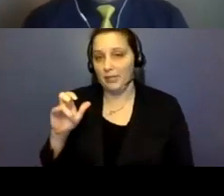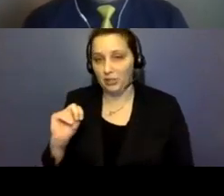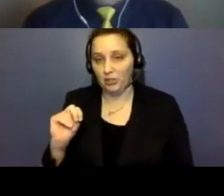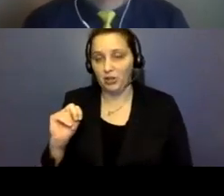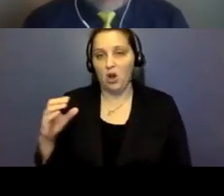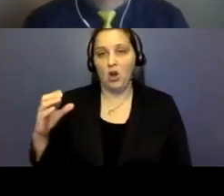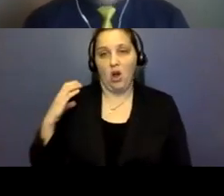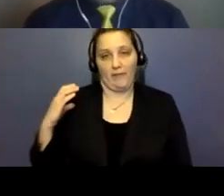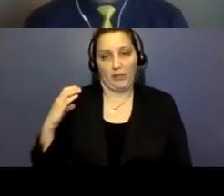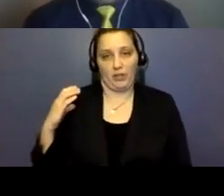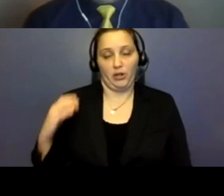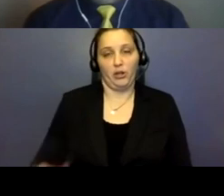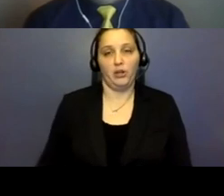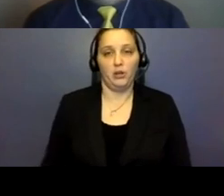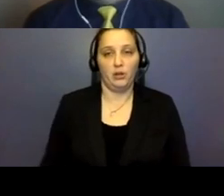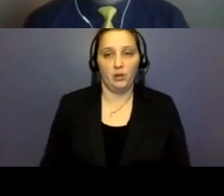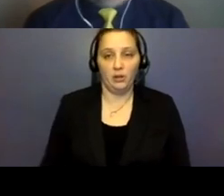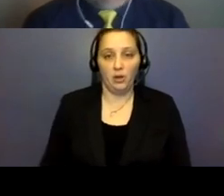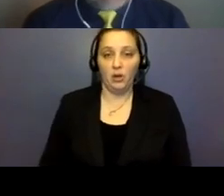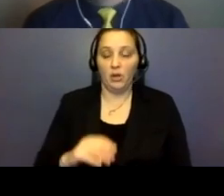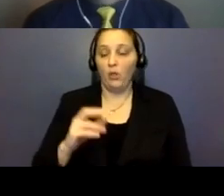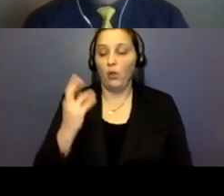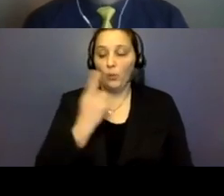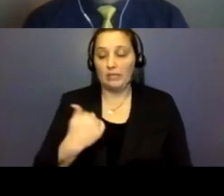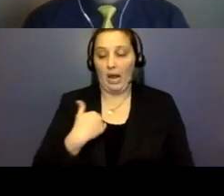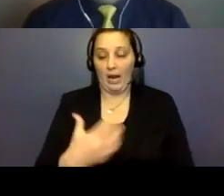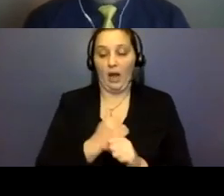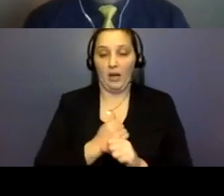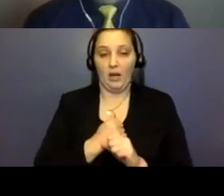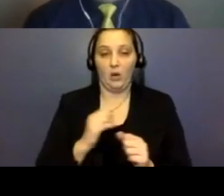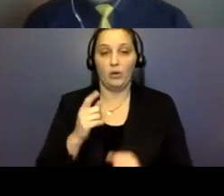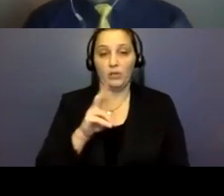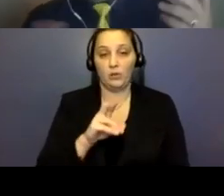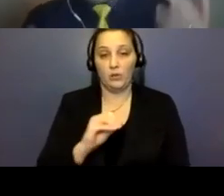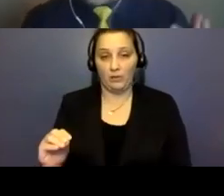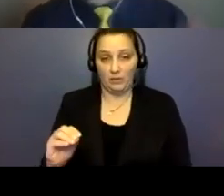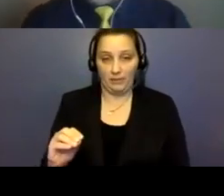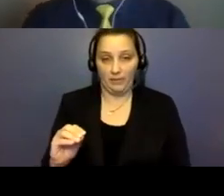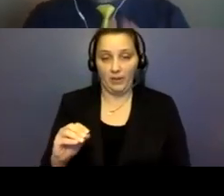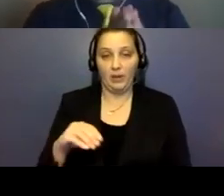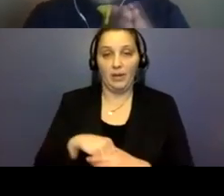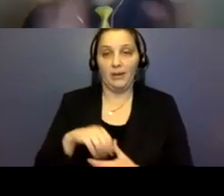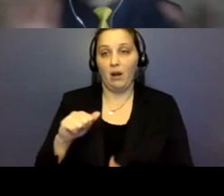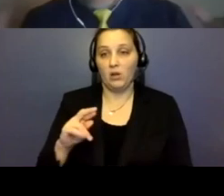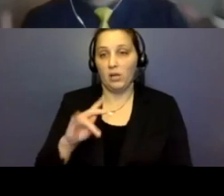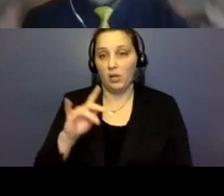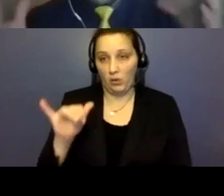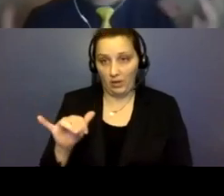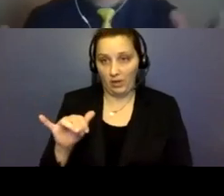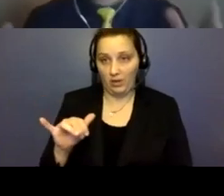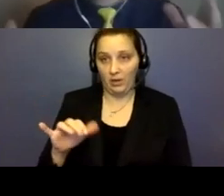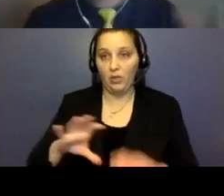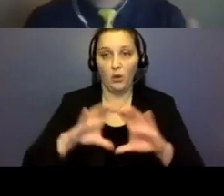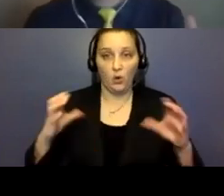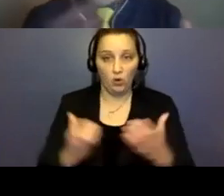The reason I got it was because in 2000, in artillery, the group of